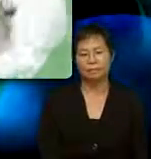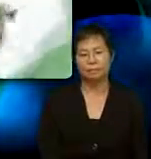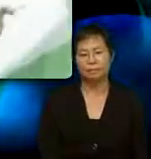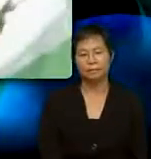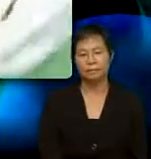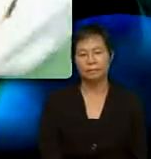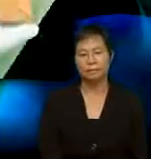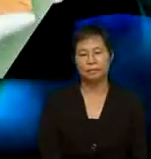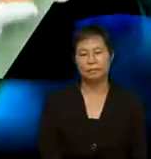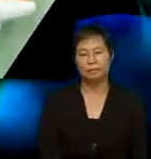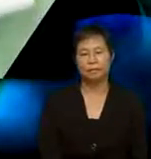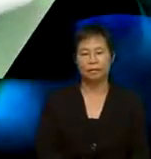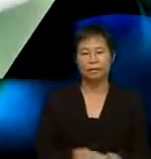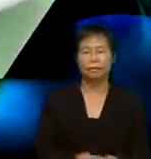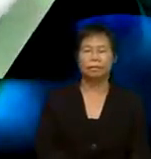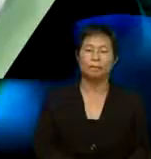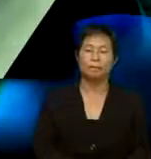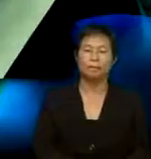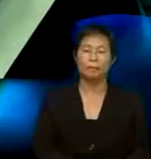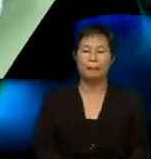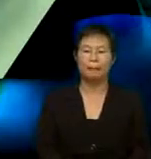Okay. Fold it down